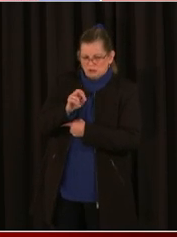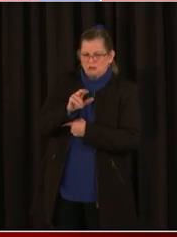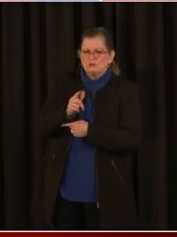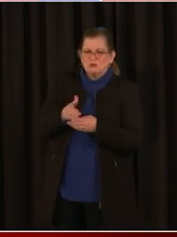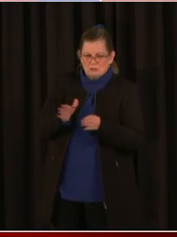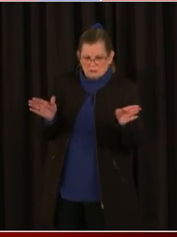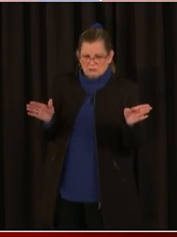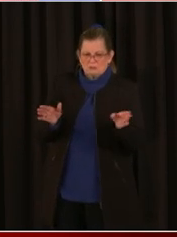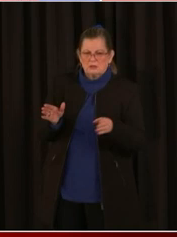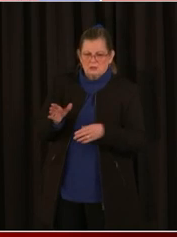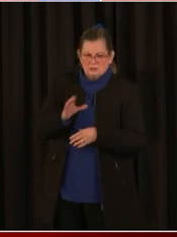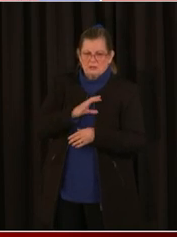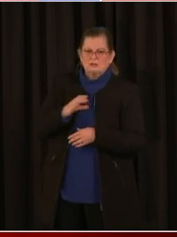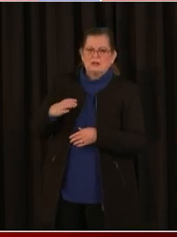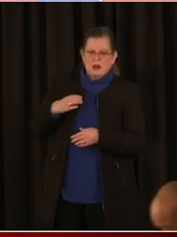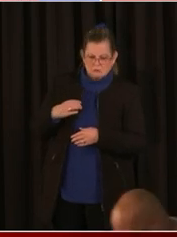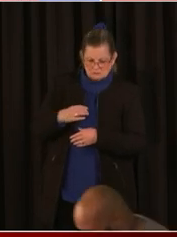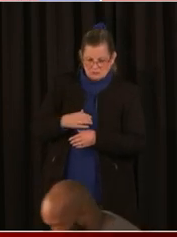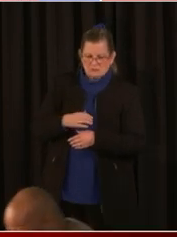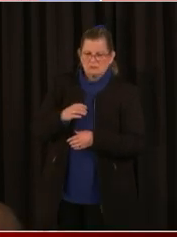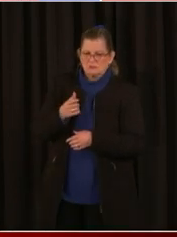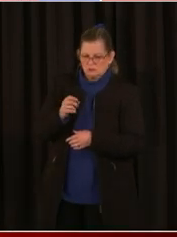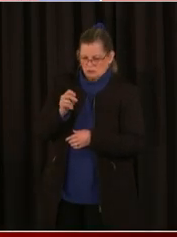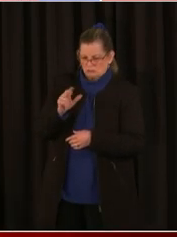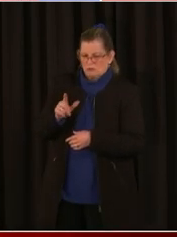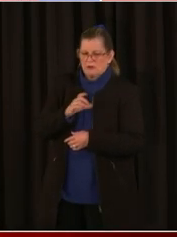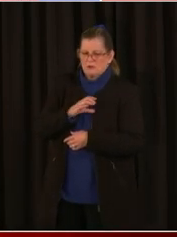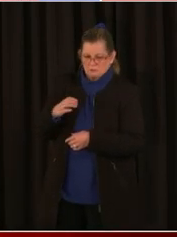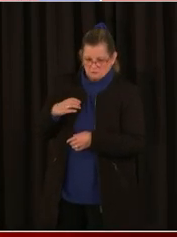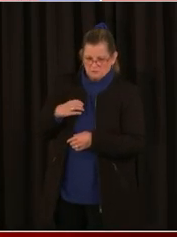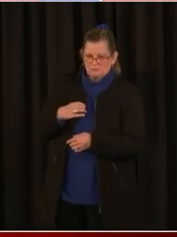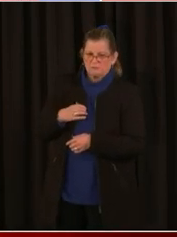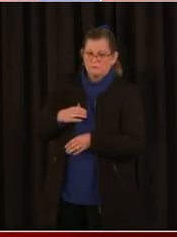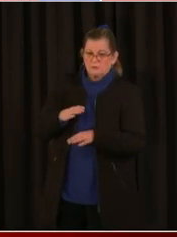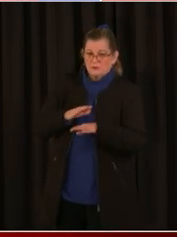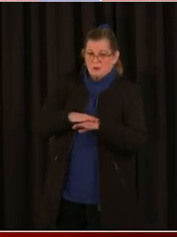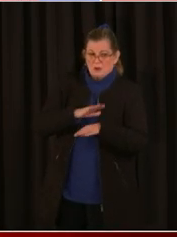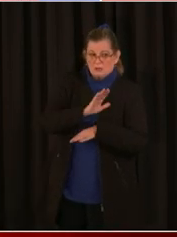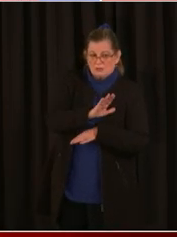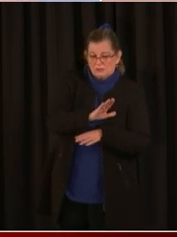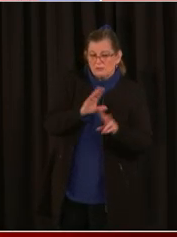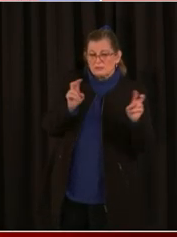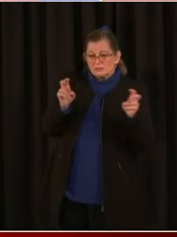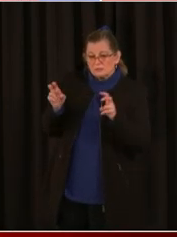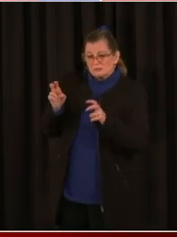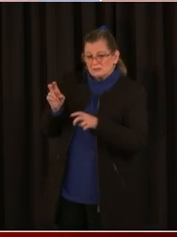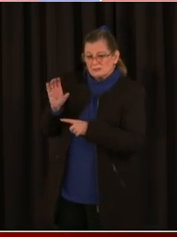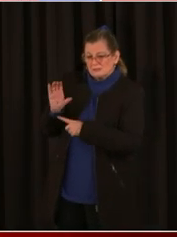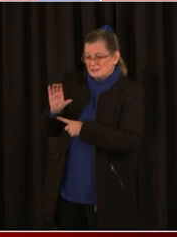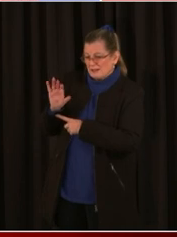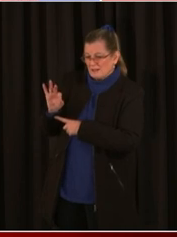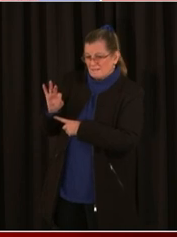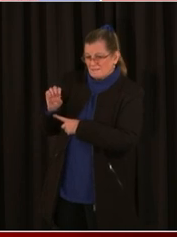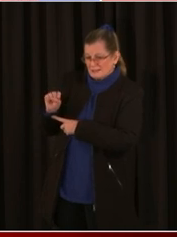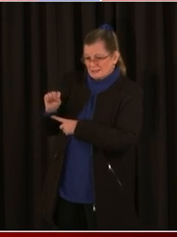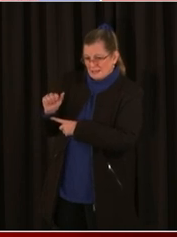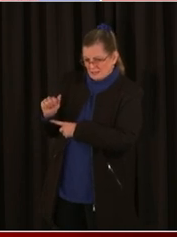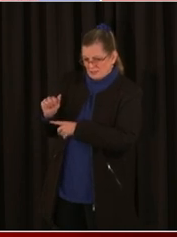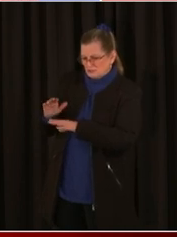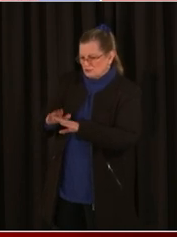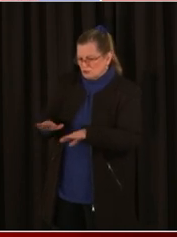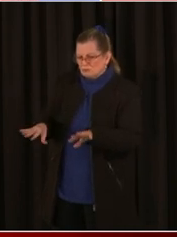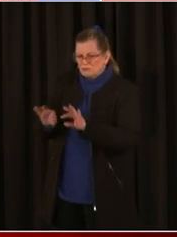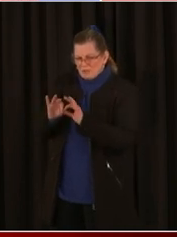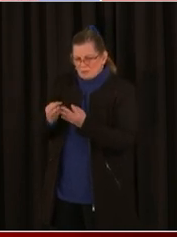my concern. On the issues related to CFSA, they're similar. We would create a new